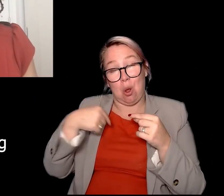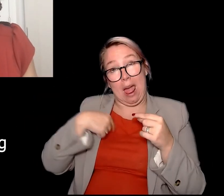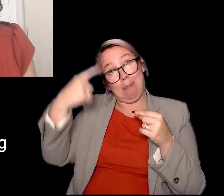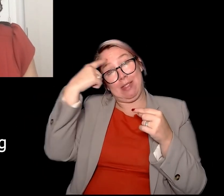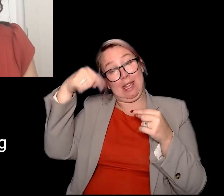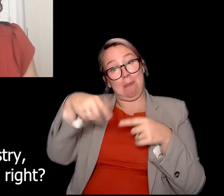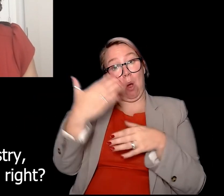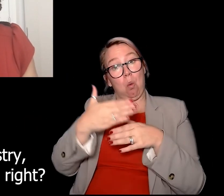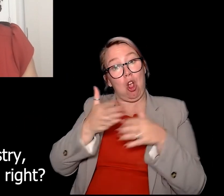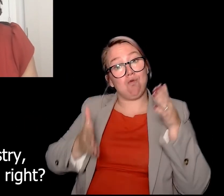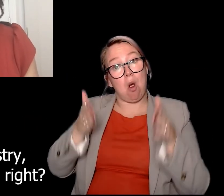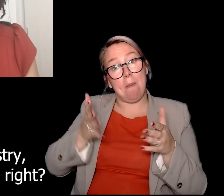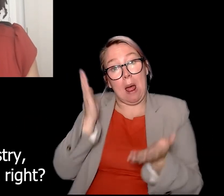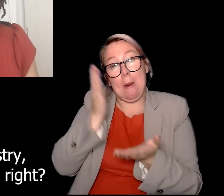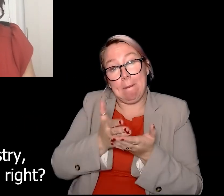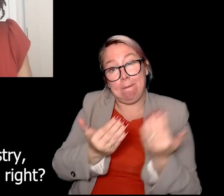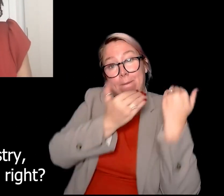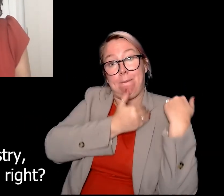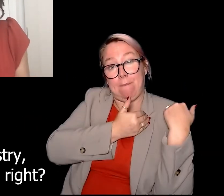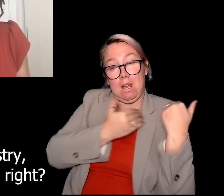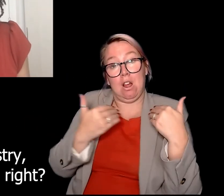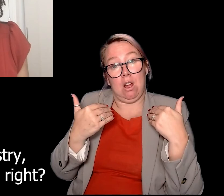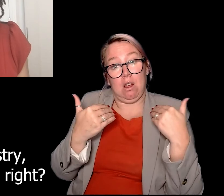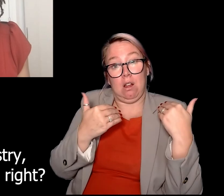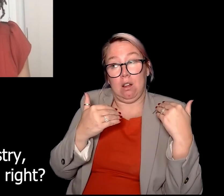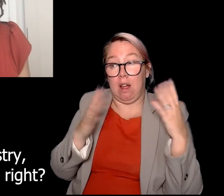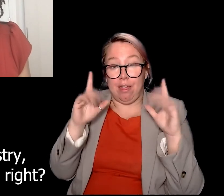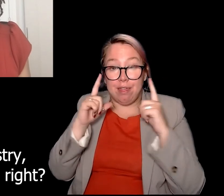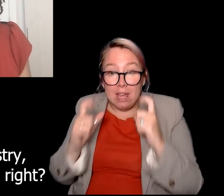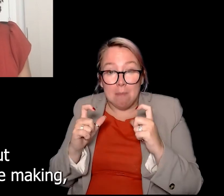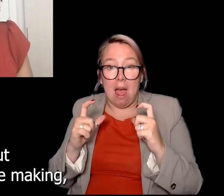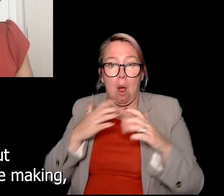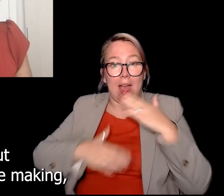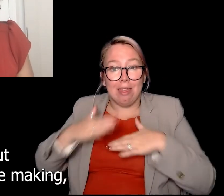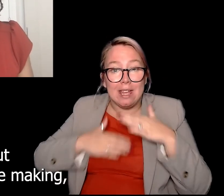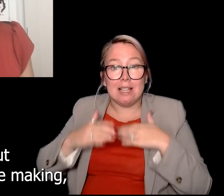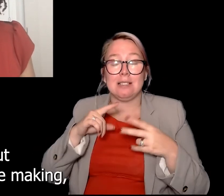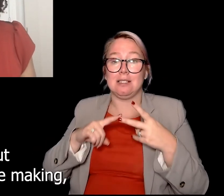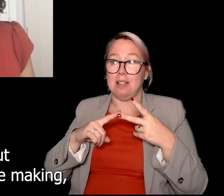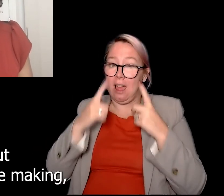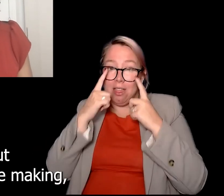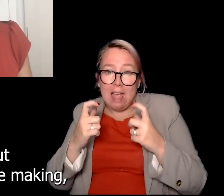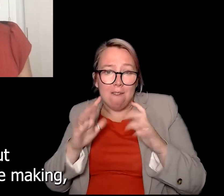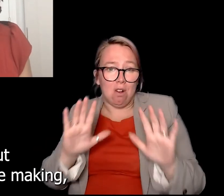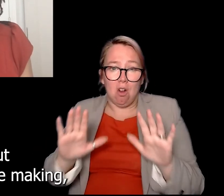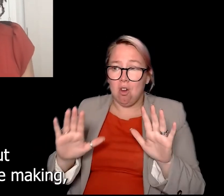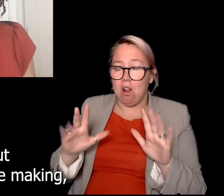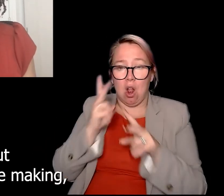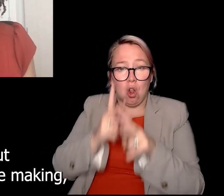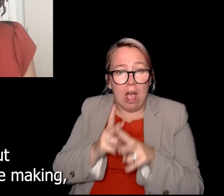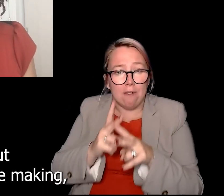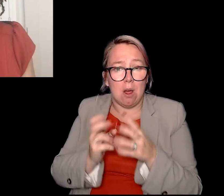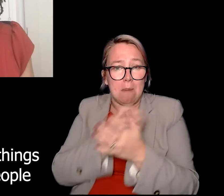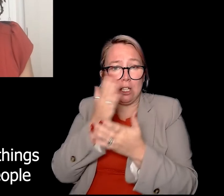so, when I'm thinking about being in this industry, I take it as a responsibility, right? To be intentional about the ethical